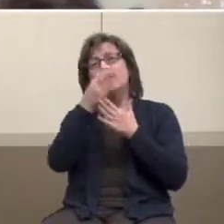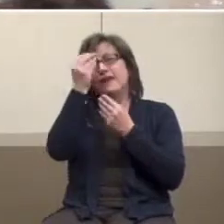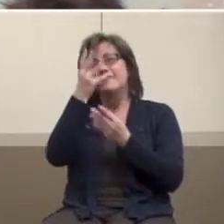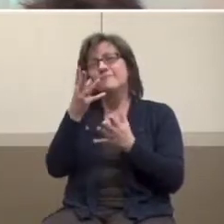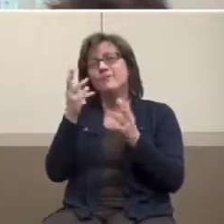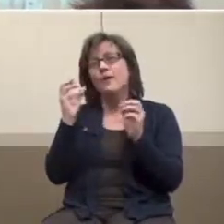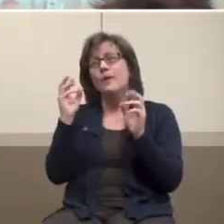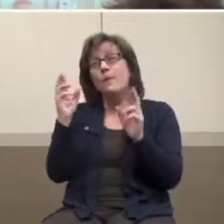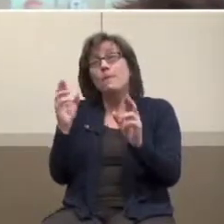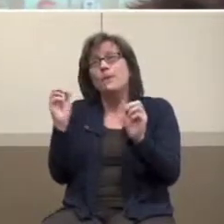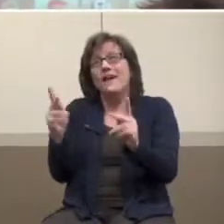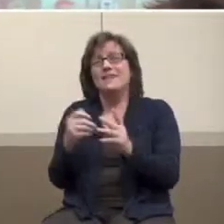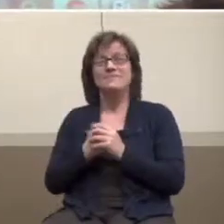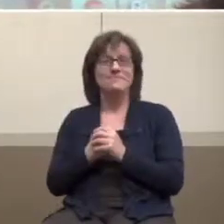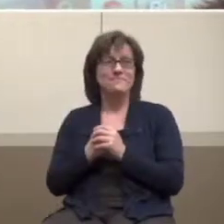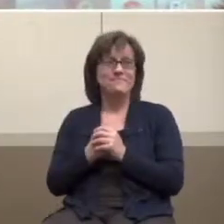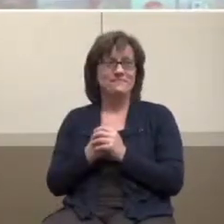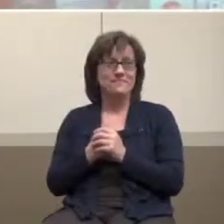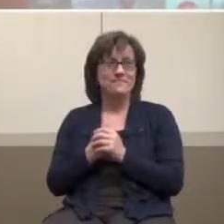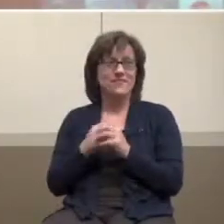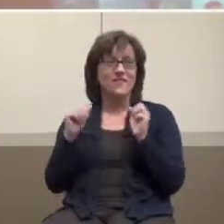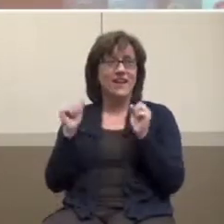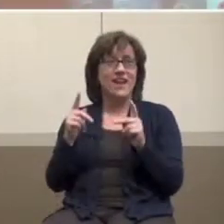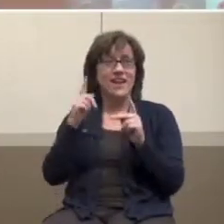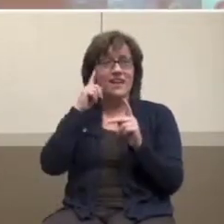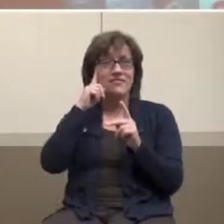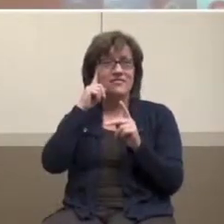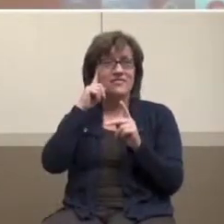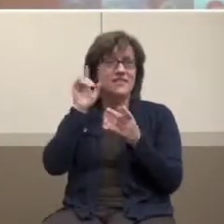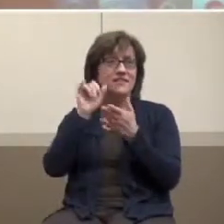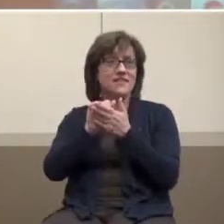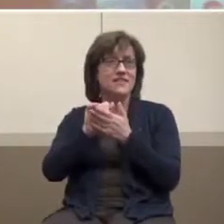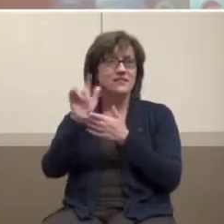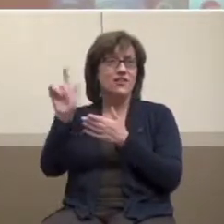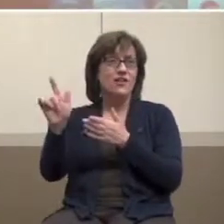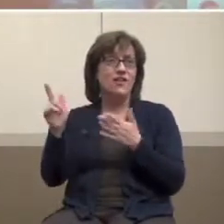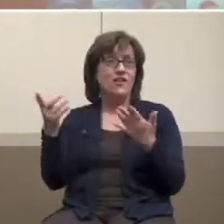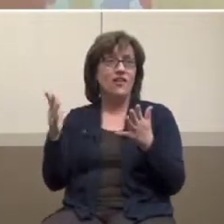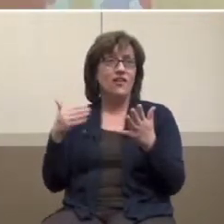okay. I think that's all I have.